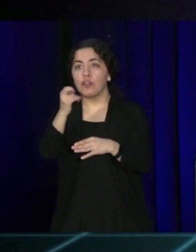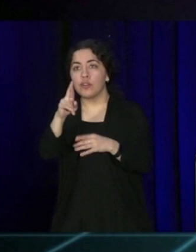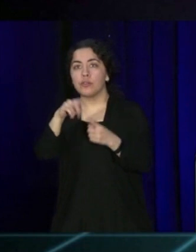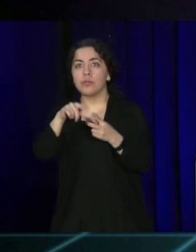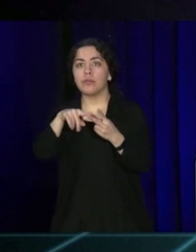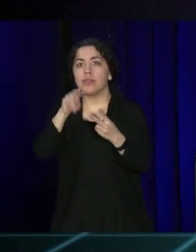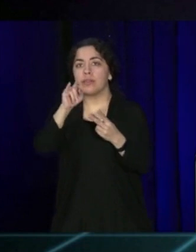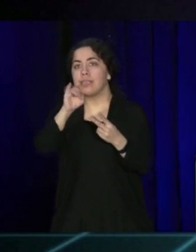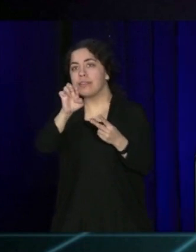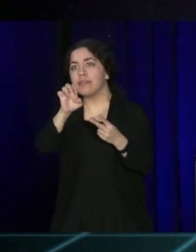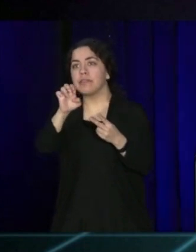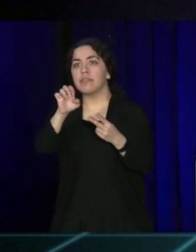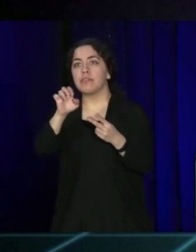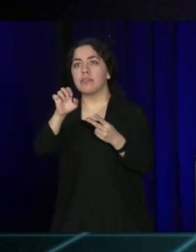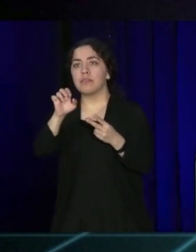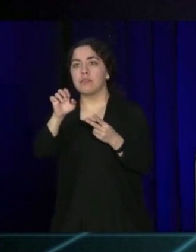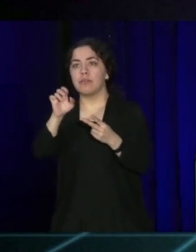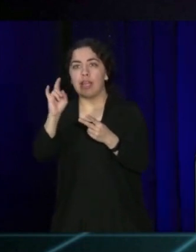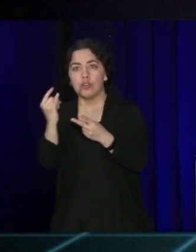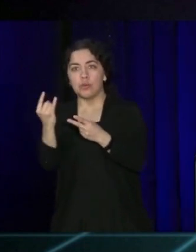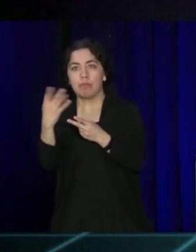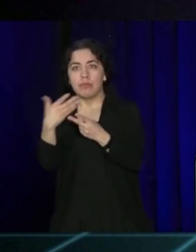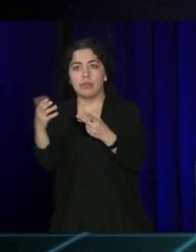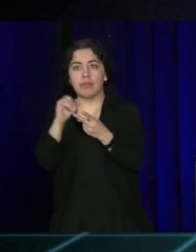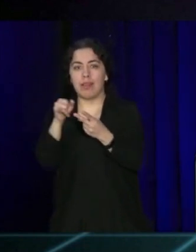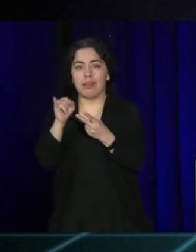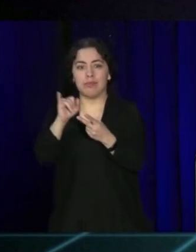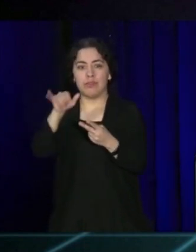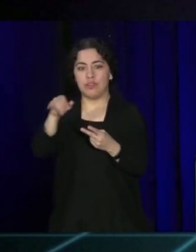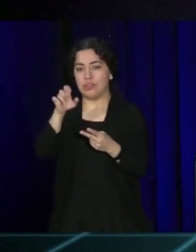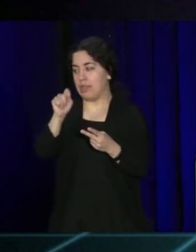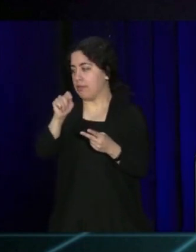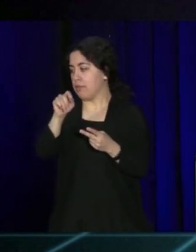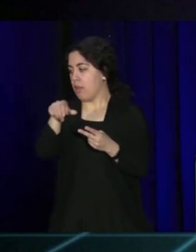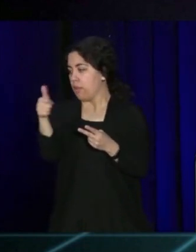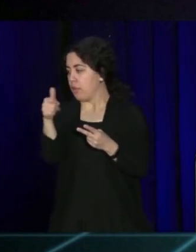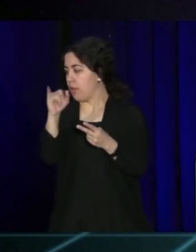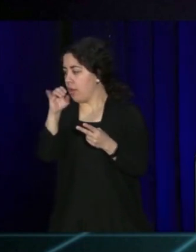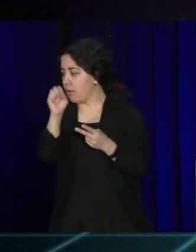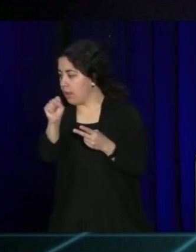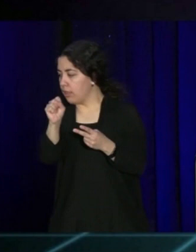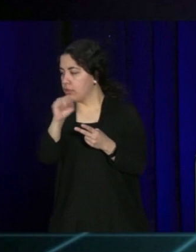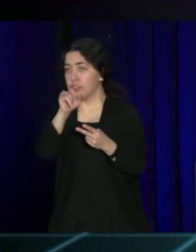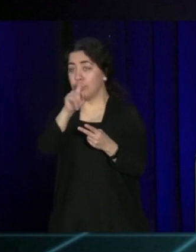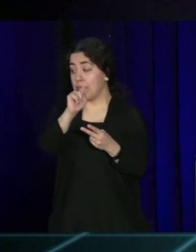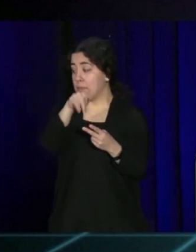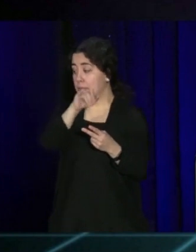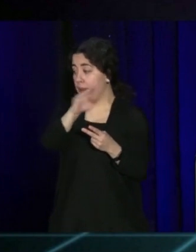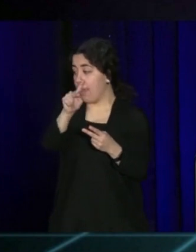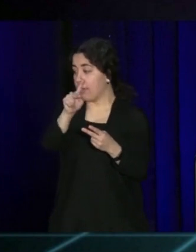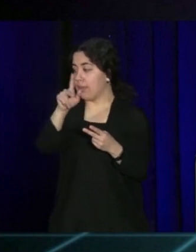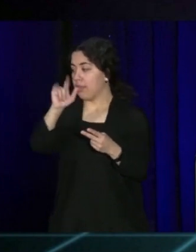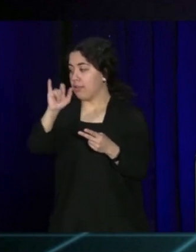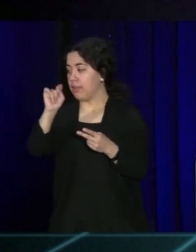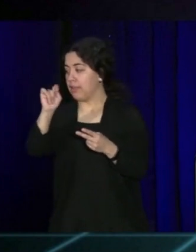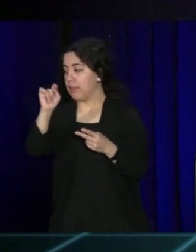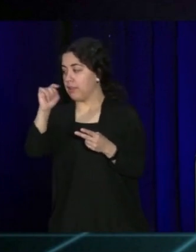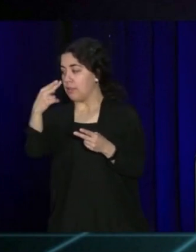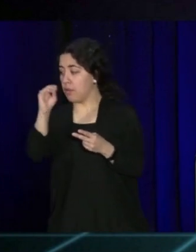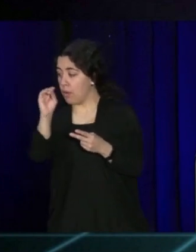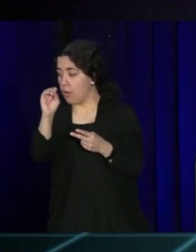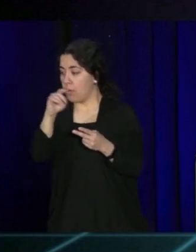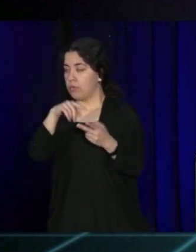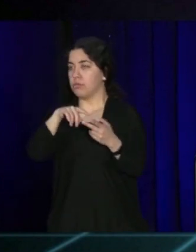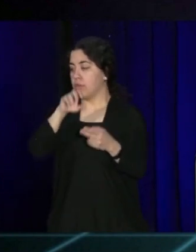Android stuff like Jetpack Compose and LiFo, and on iOS, SwiftUI, Component Kit, Yoga Layout, and